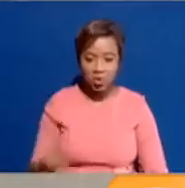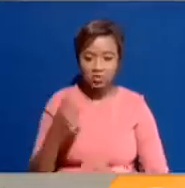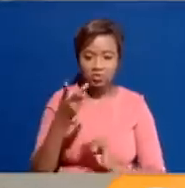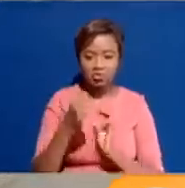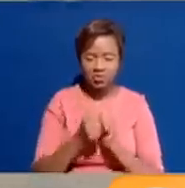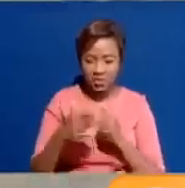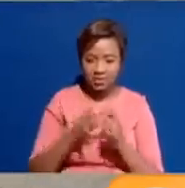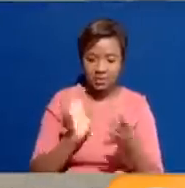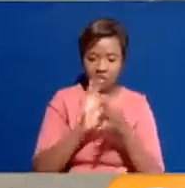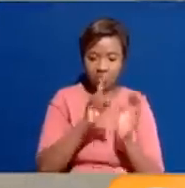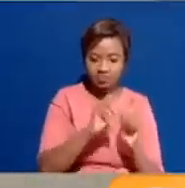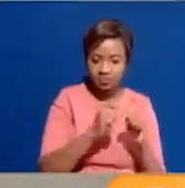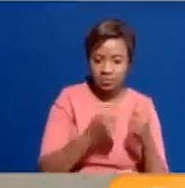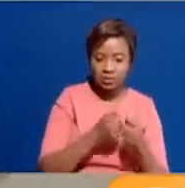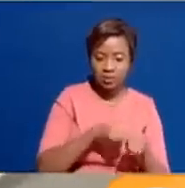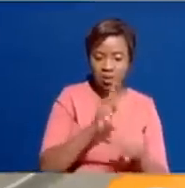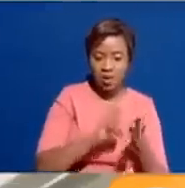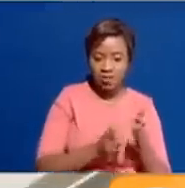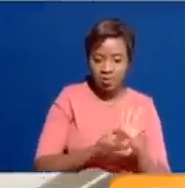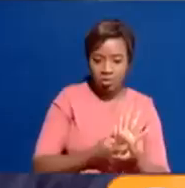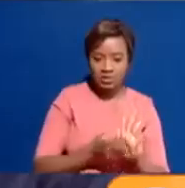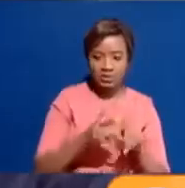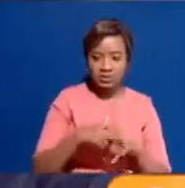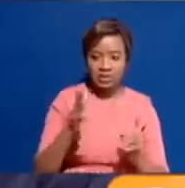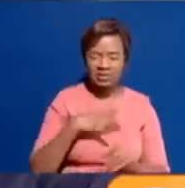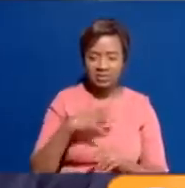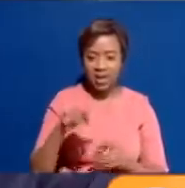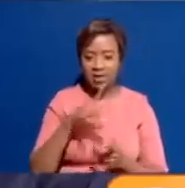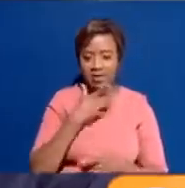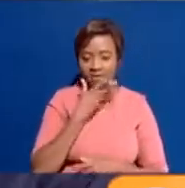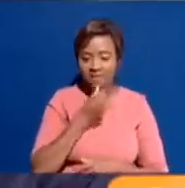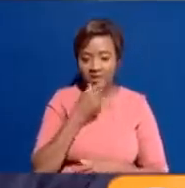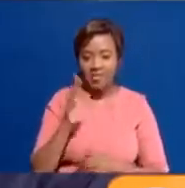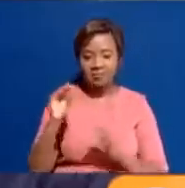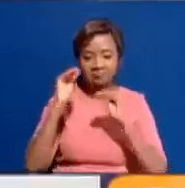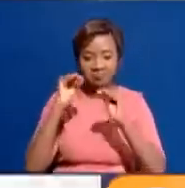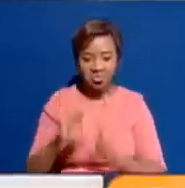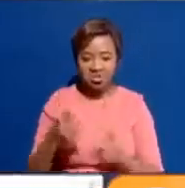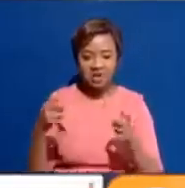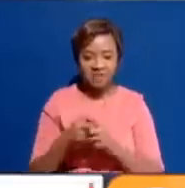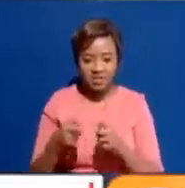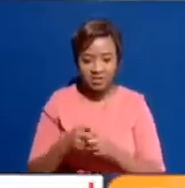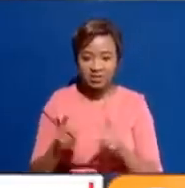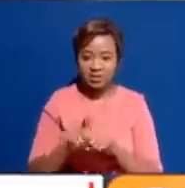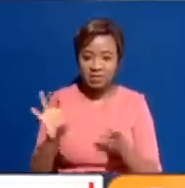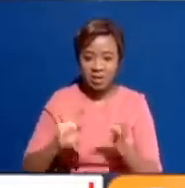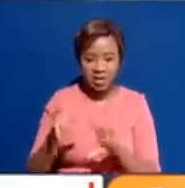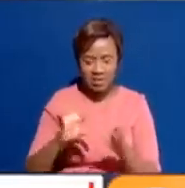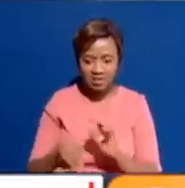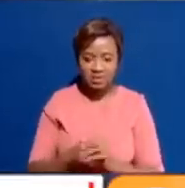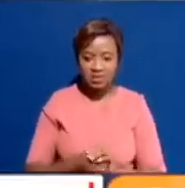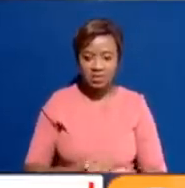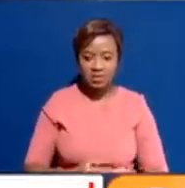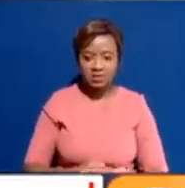a year later when the project began. My dad was a physics and chemistry teacher, and he used to operate a lot on our